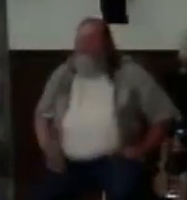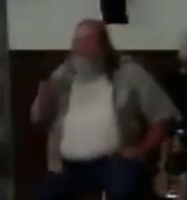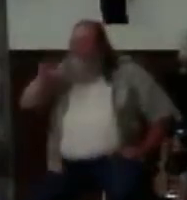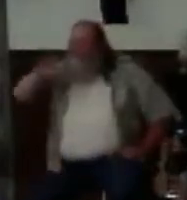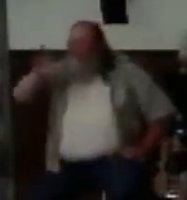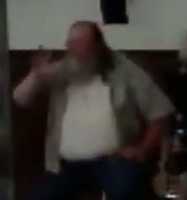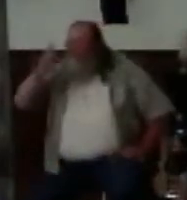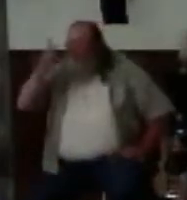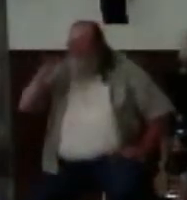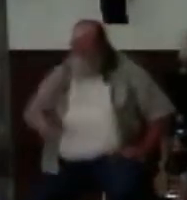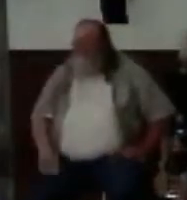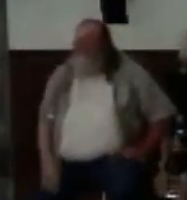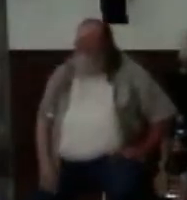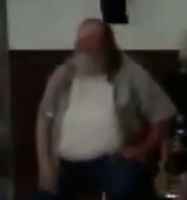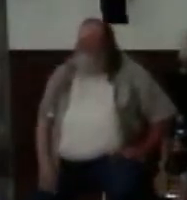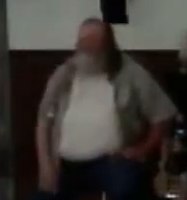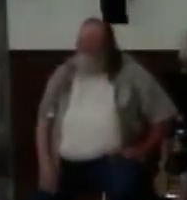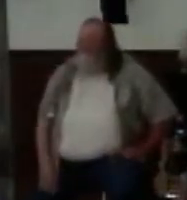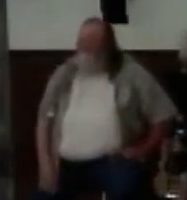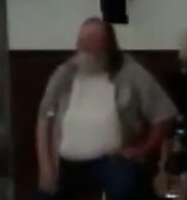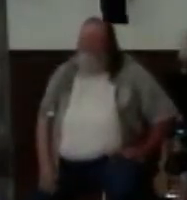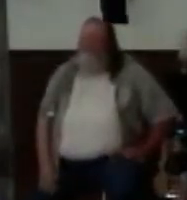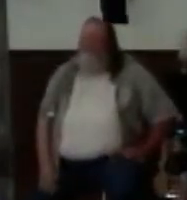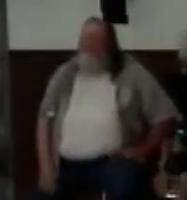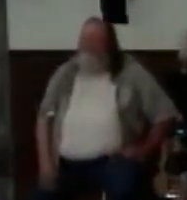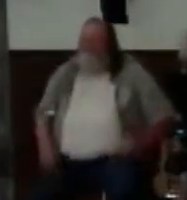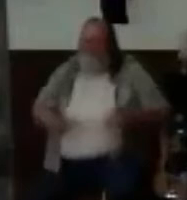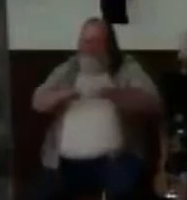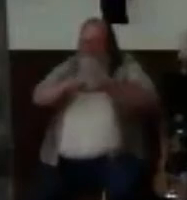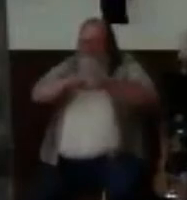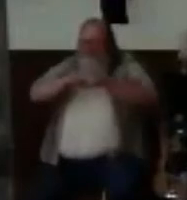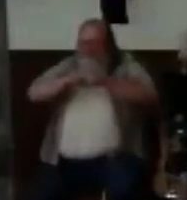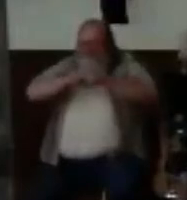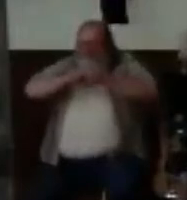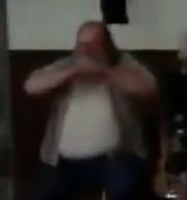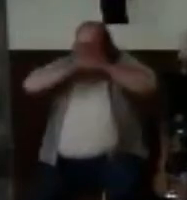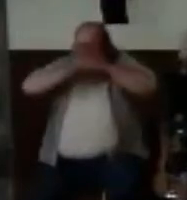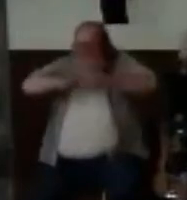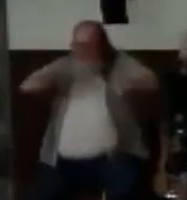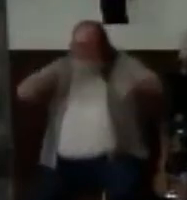Our third point, in order to break tradition, we must be willing to be